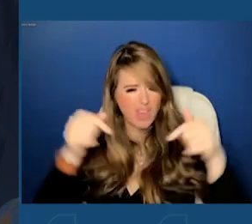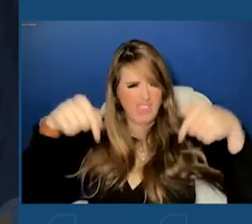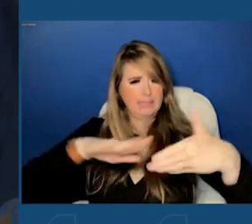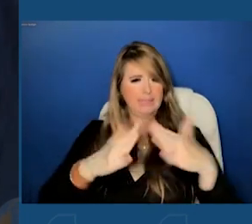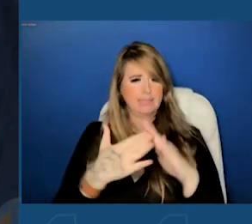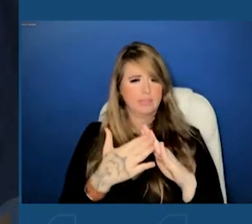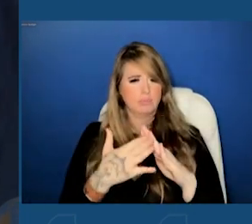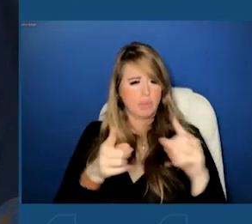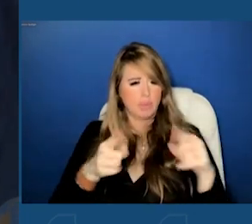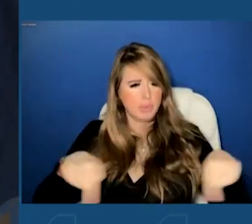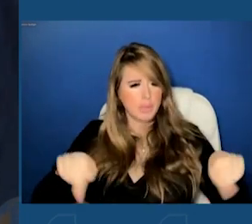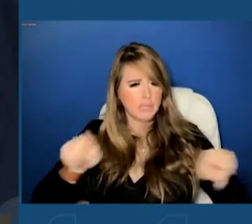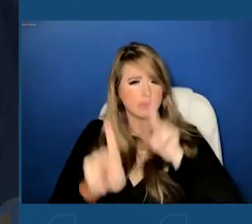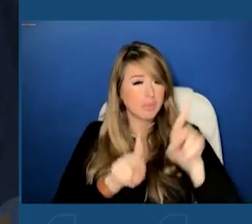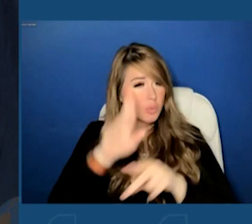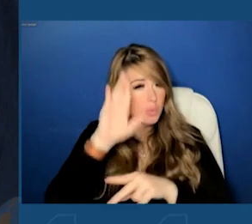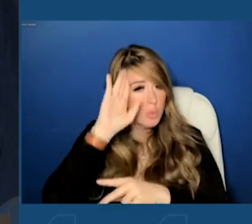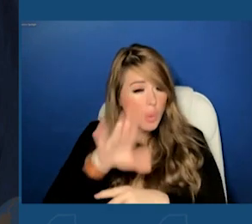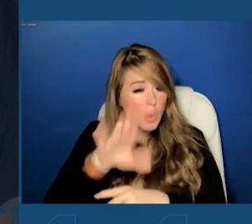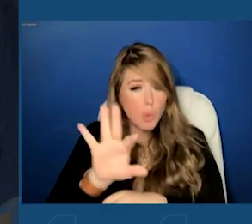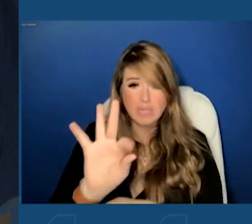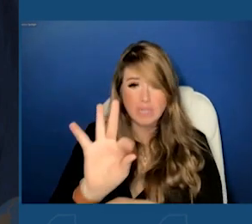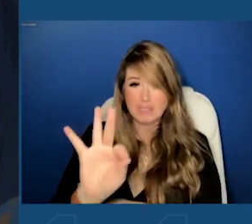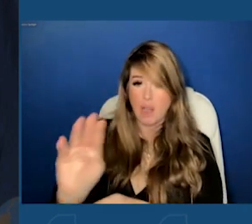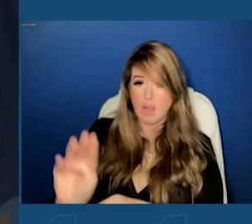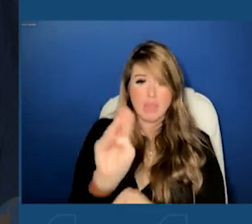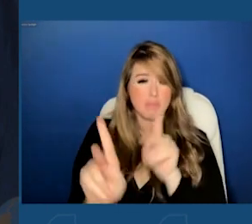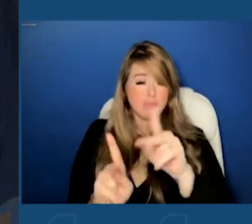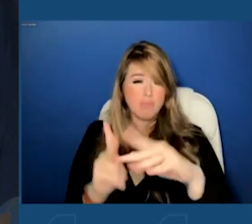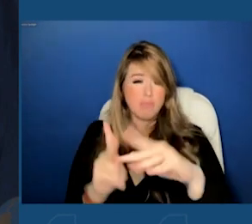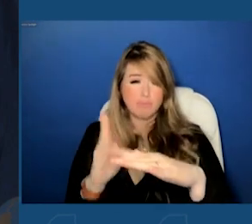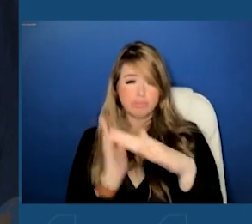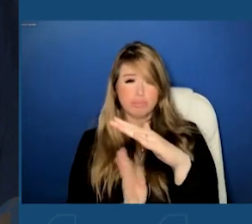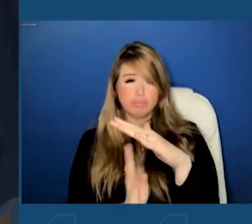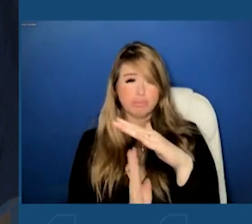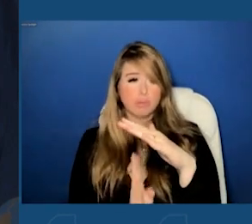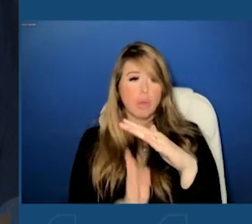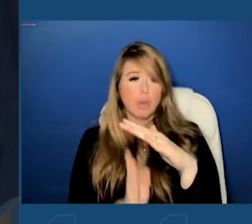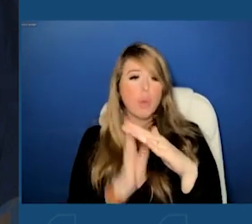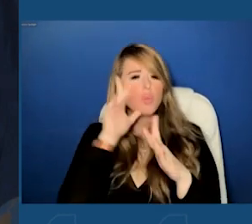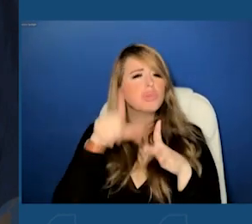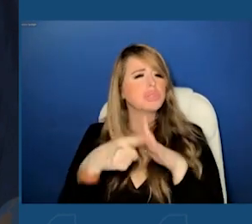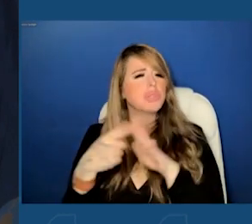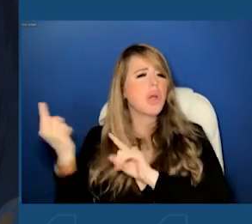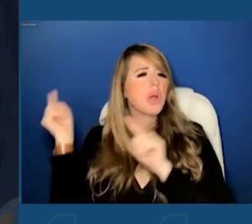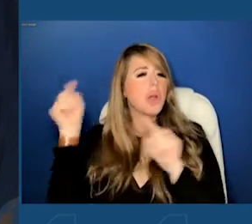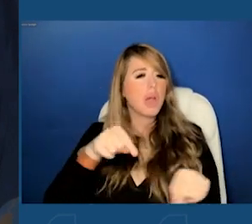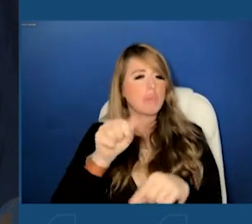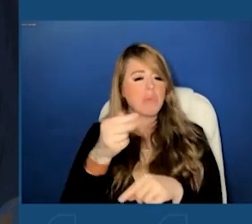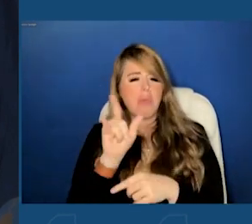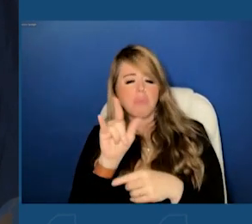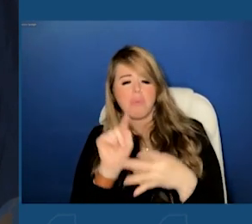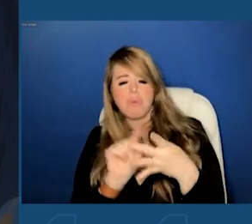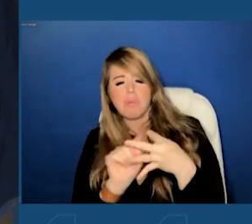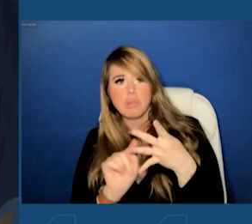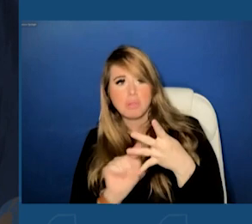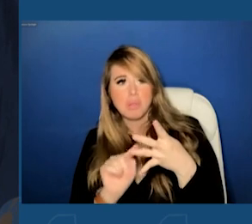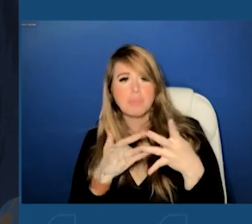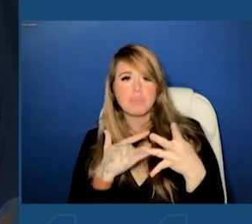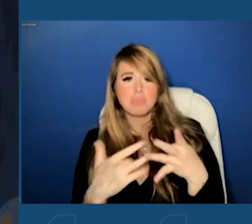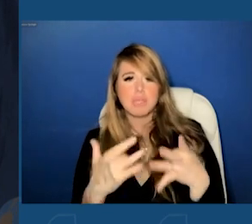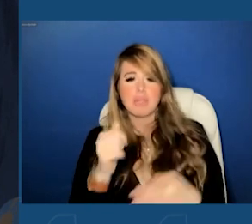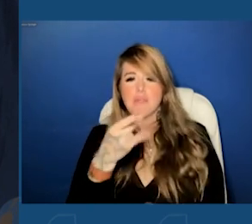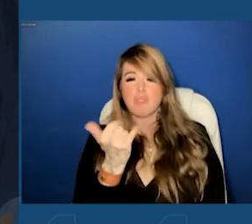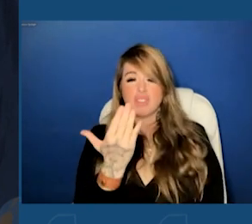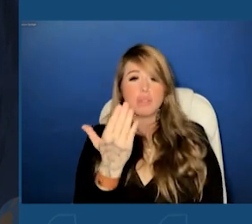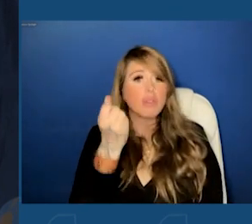people come here. They'll start sometime in mid-April. As I say, they start around April 15th. If we all went away, they'd still